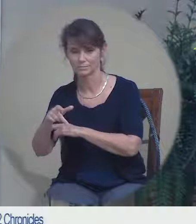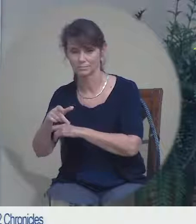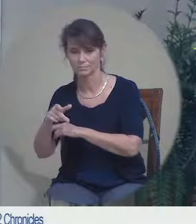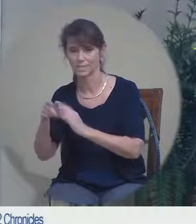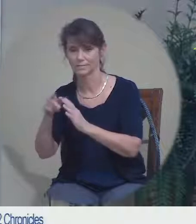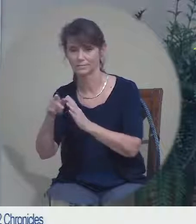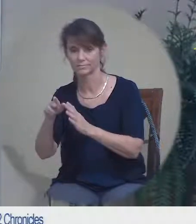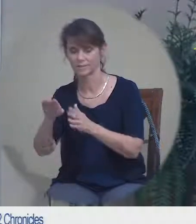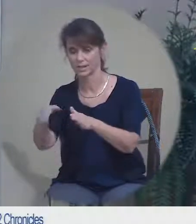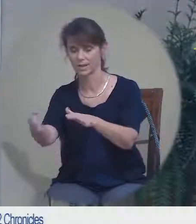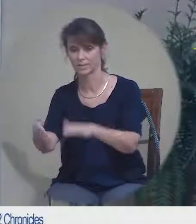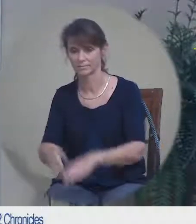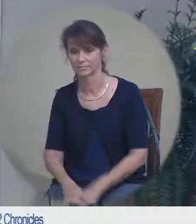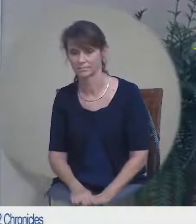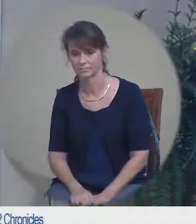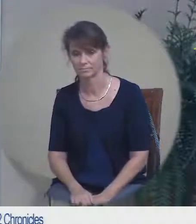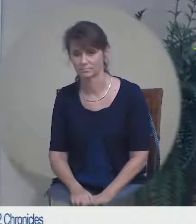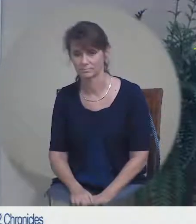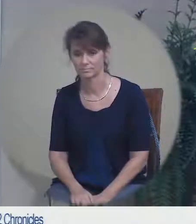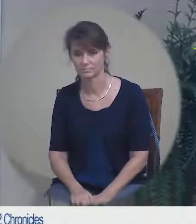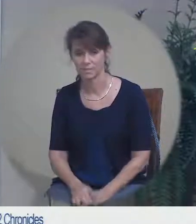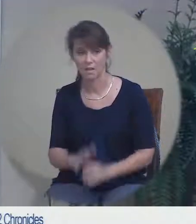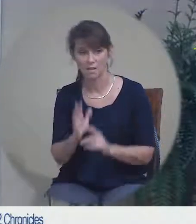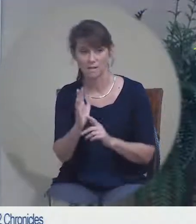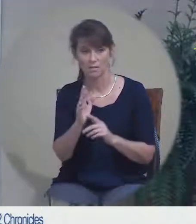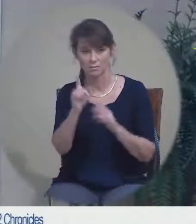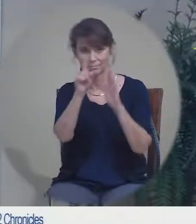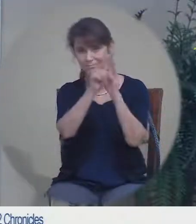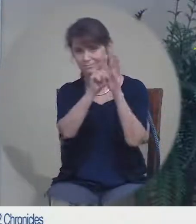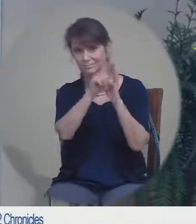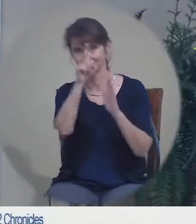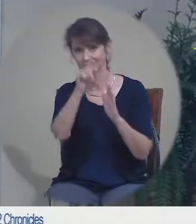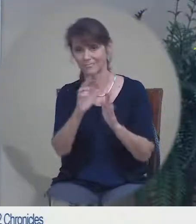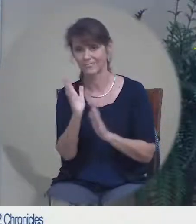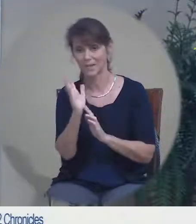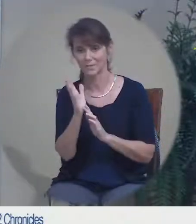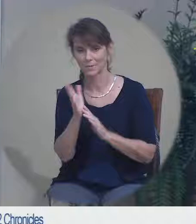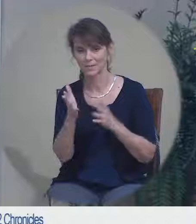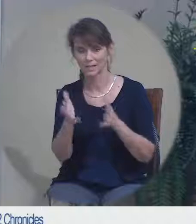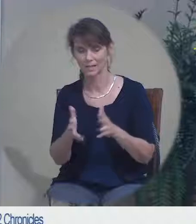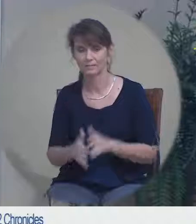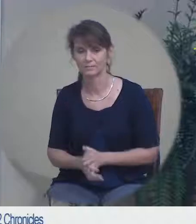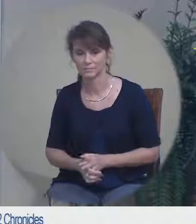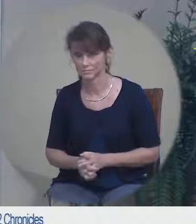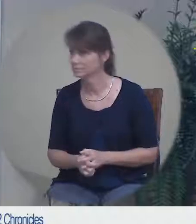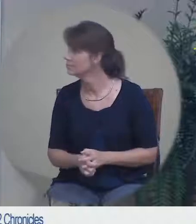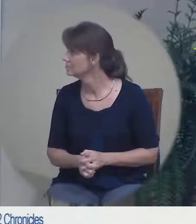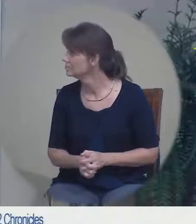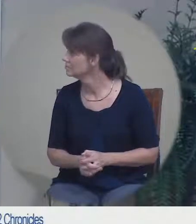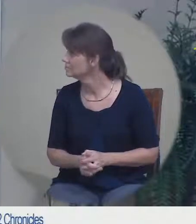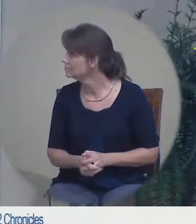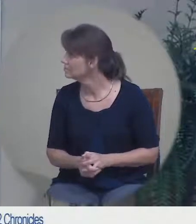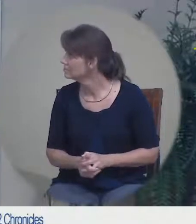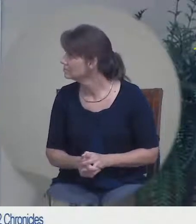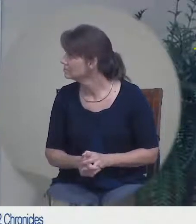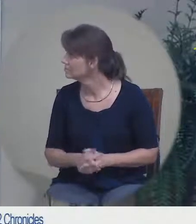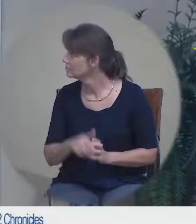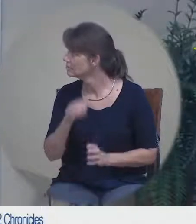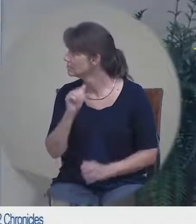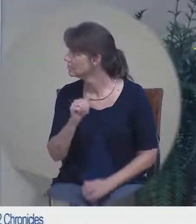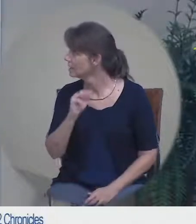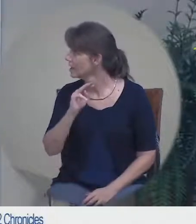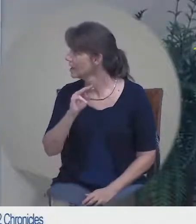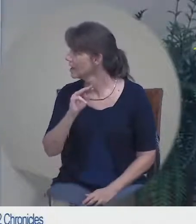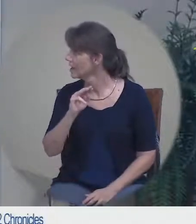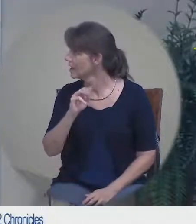So let's keep running real quick. Azariah of Judah, we might know him about Uzziah. He was